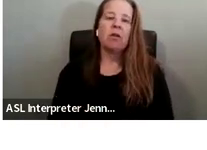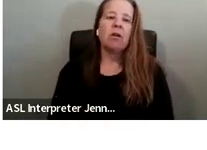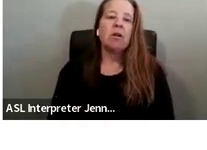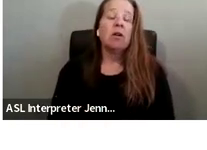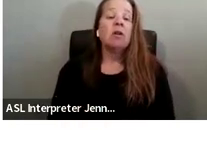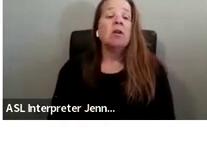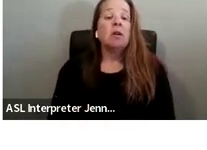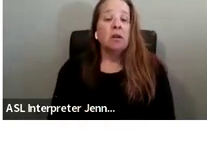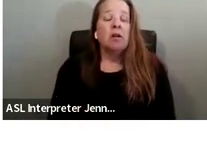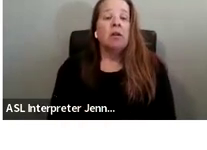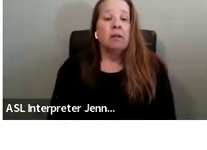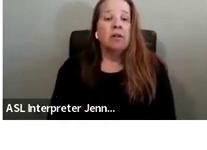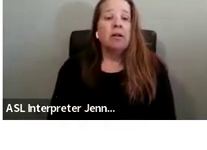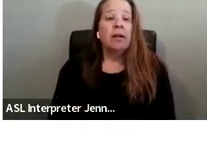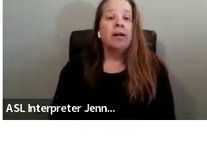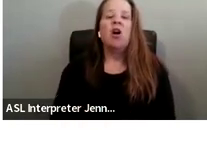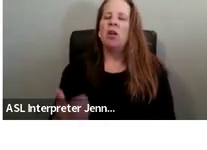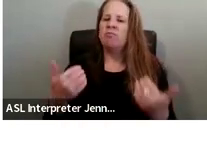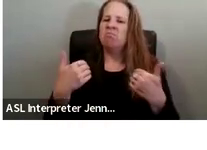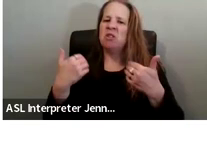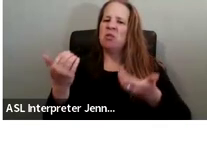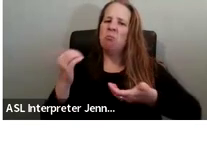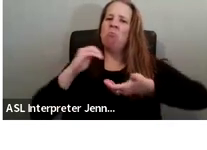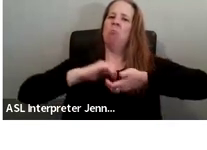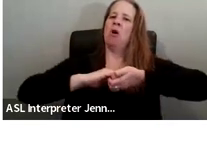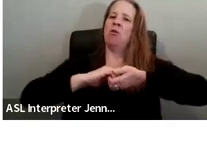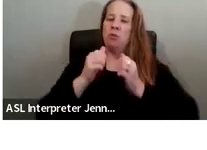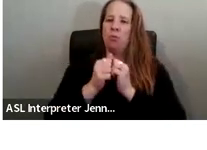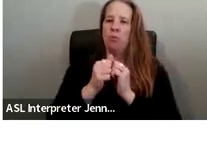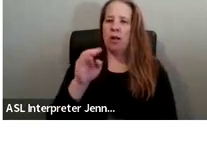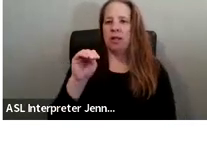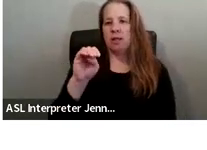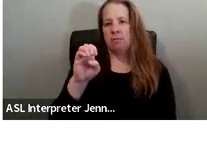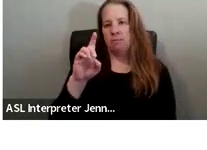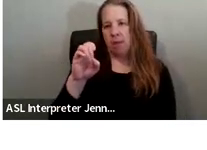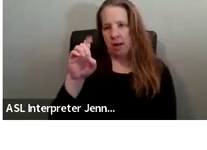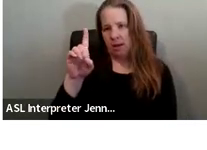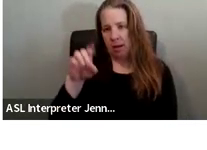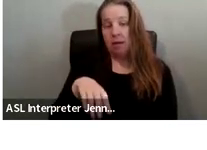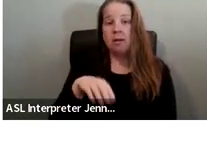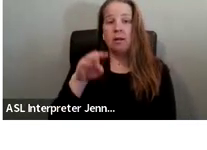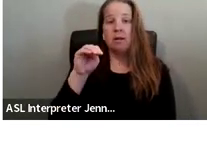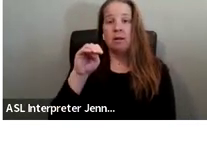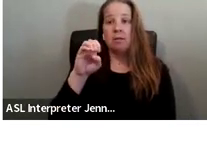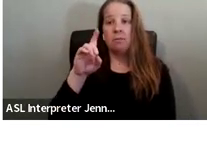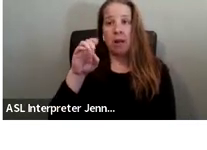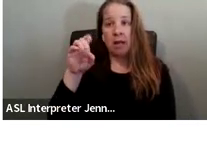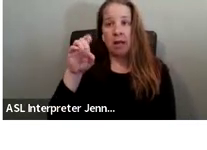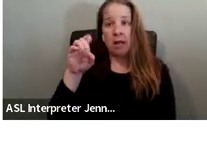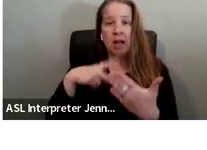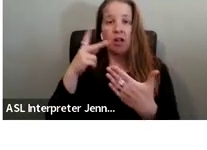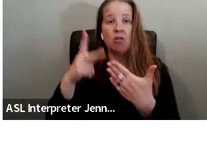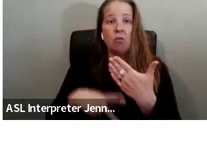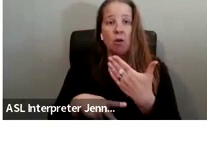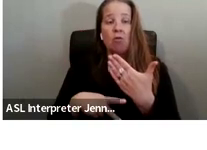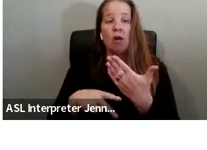So there's a partnership in Medicaid. The Medicaid program is jointly